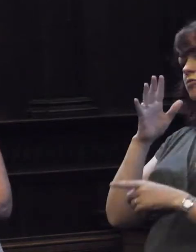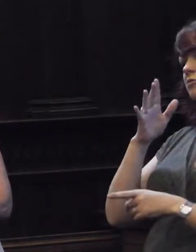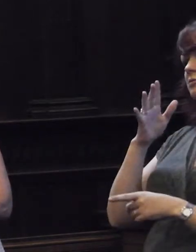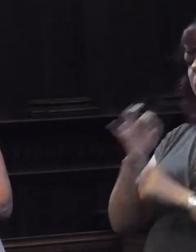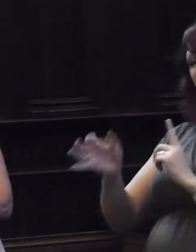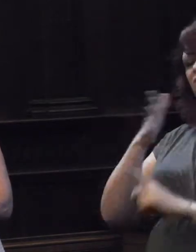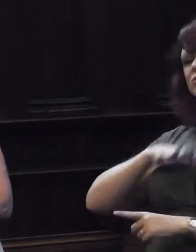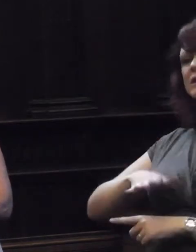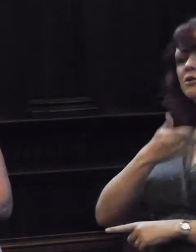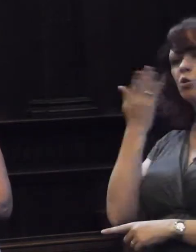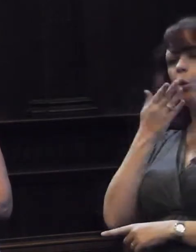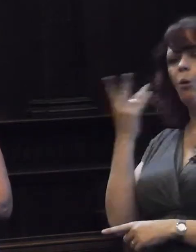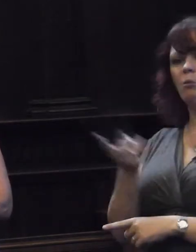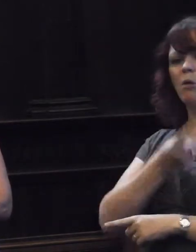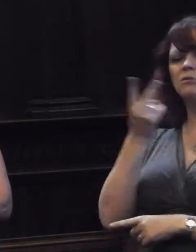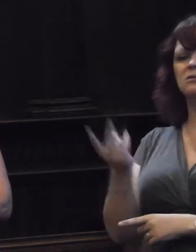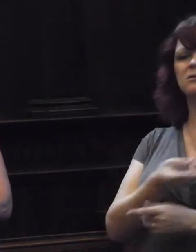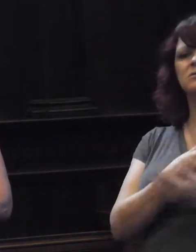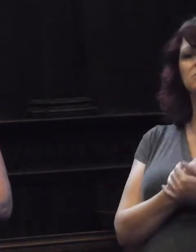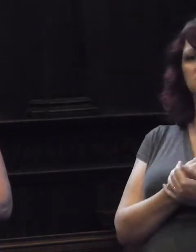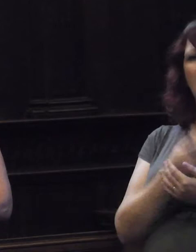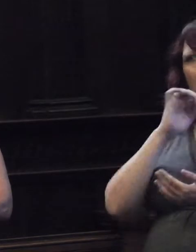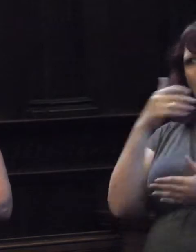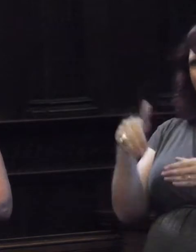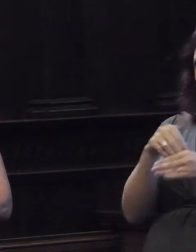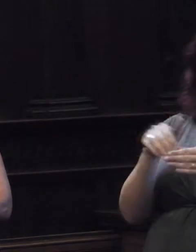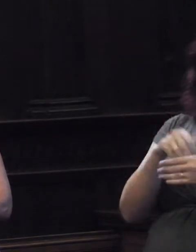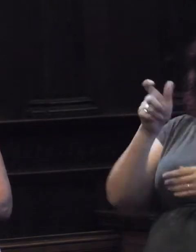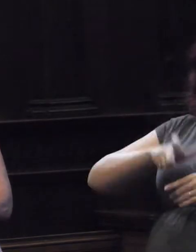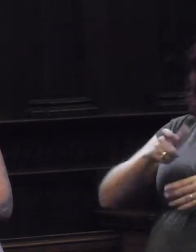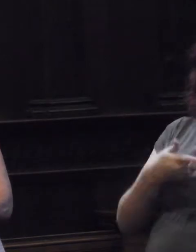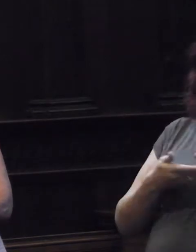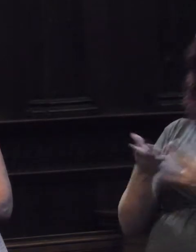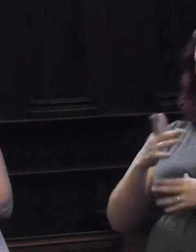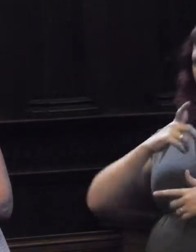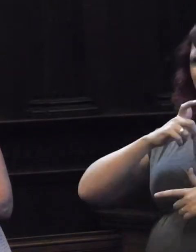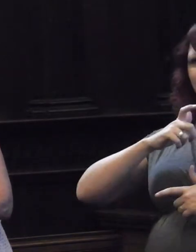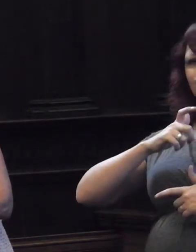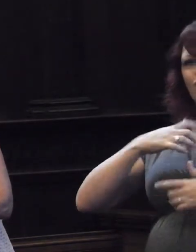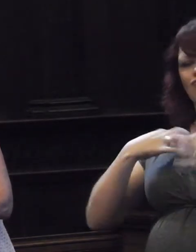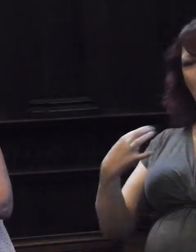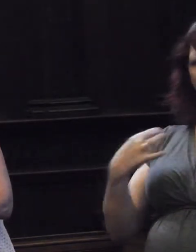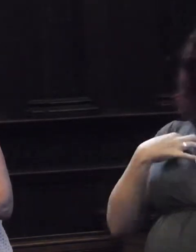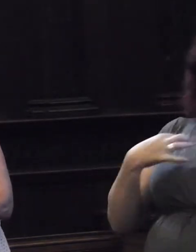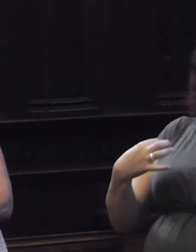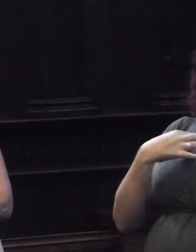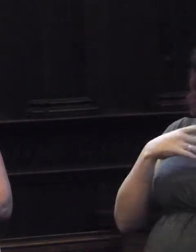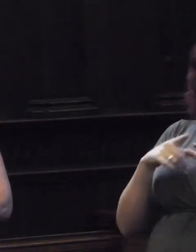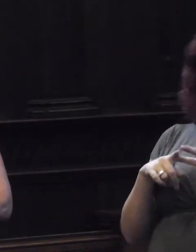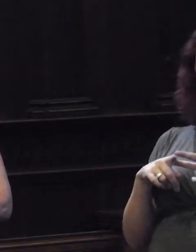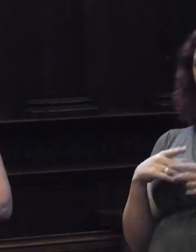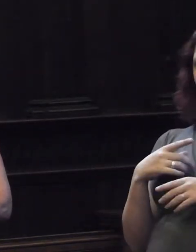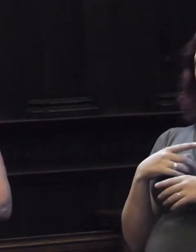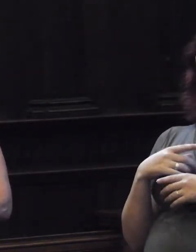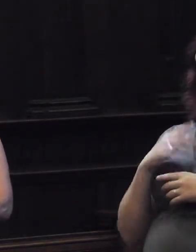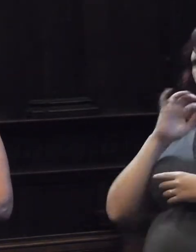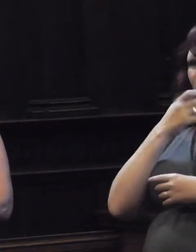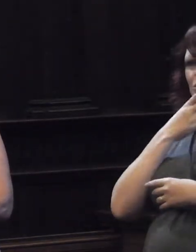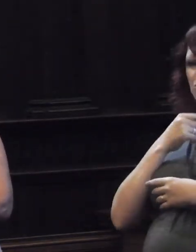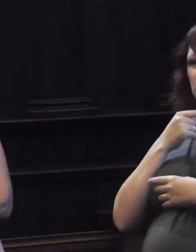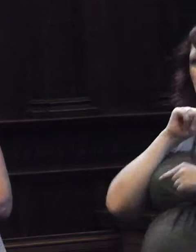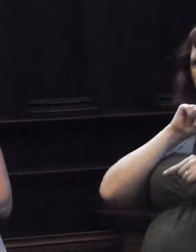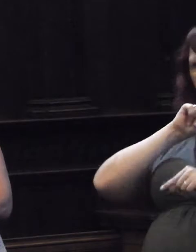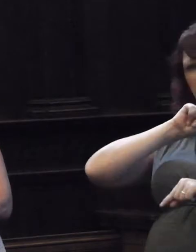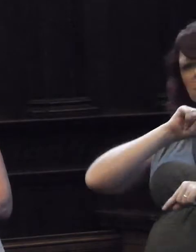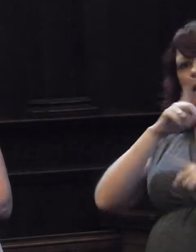through role play as possible. Those with first-hand experience of such issues as knife crimes and gangs,